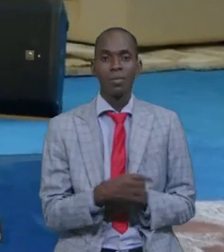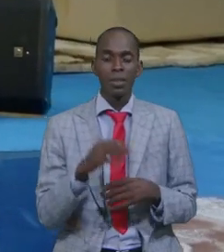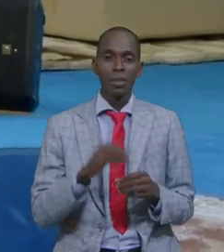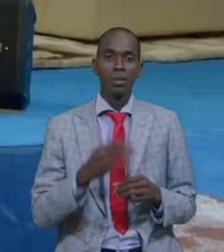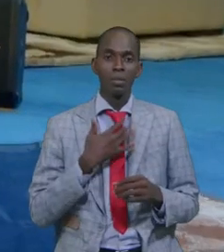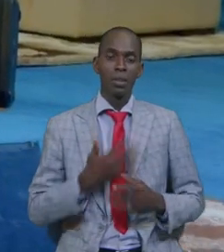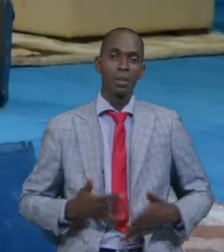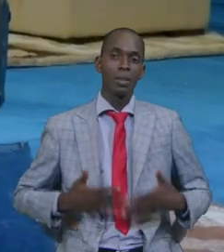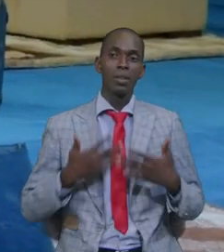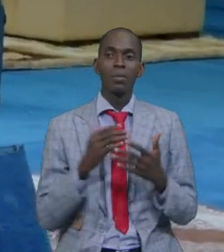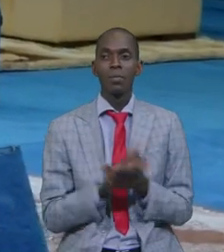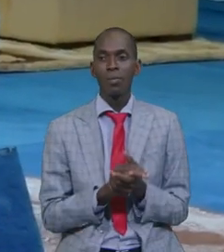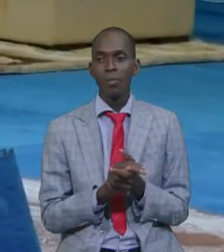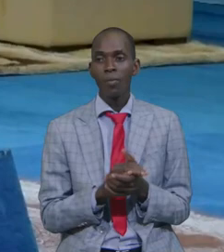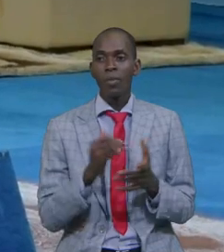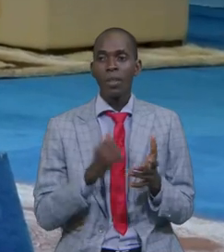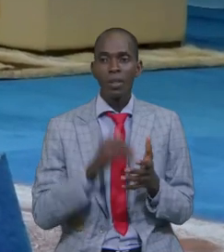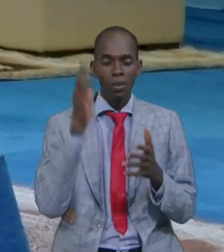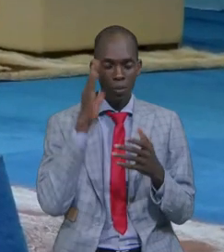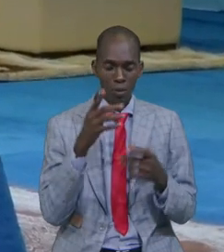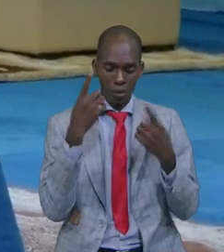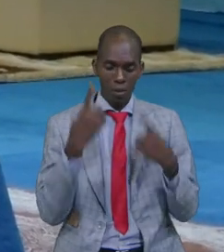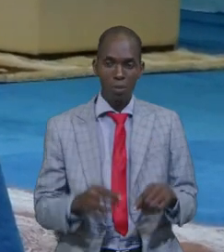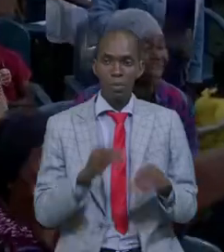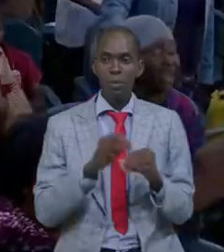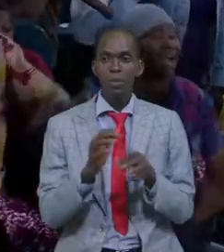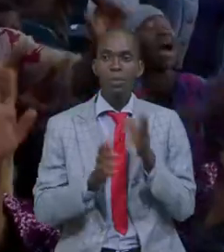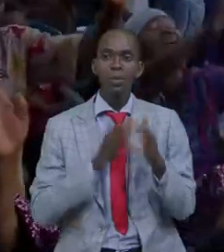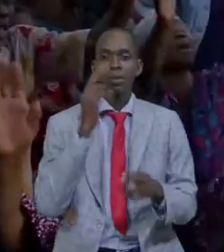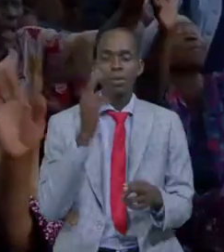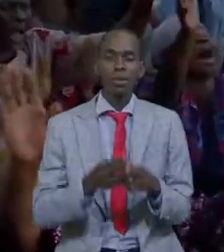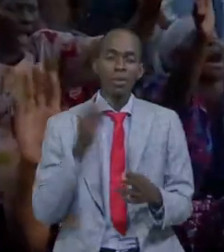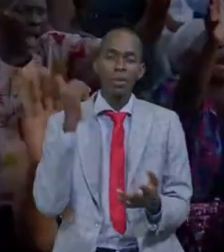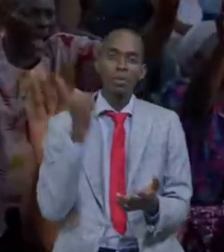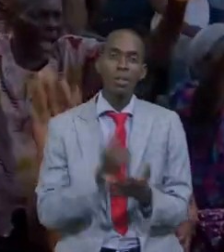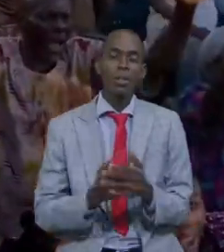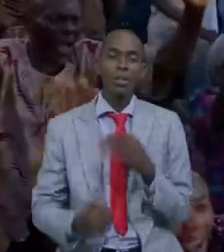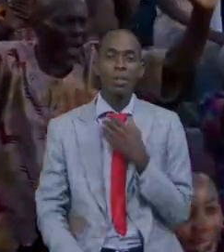life. It will happen in Jesus' name.